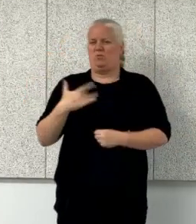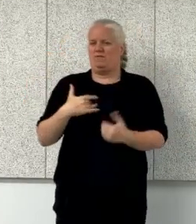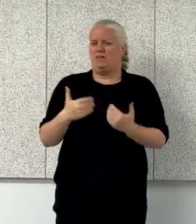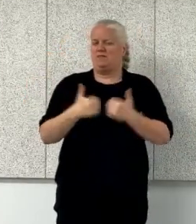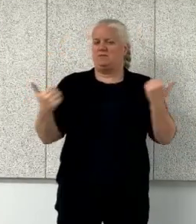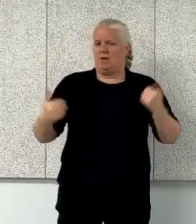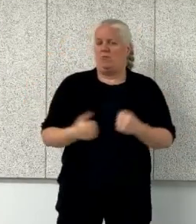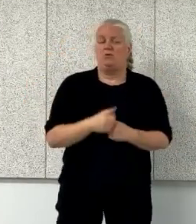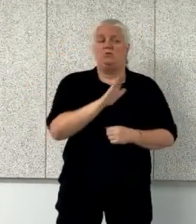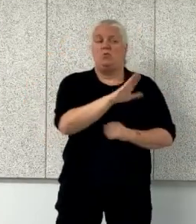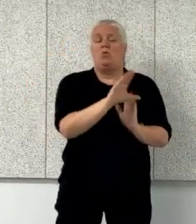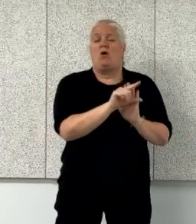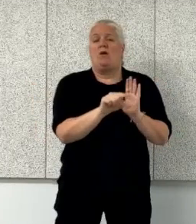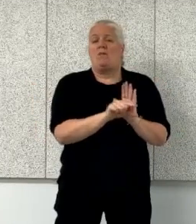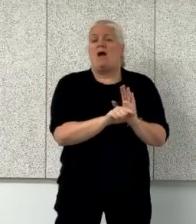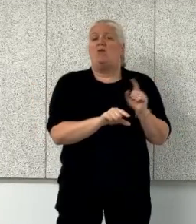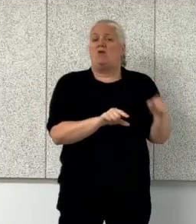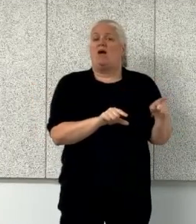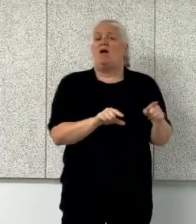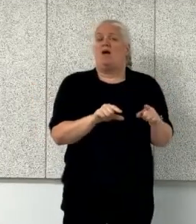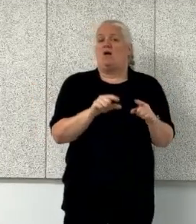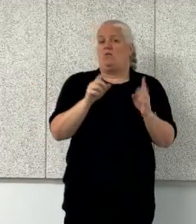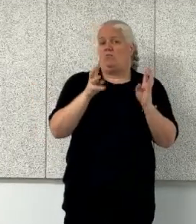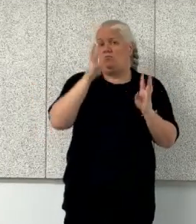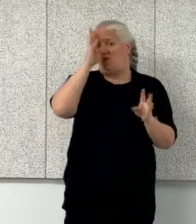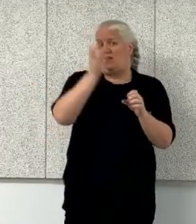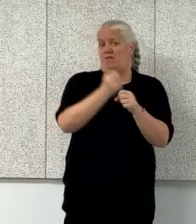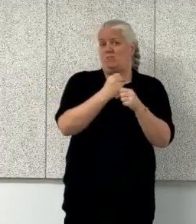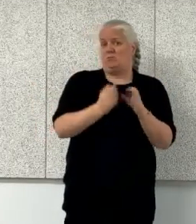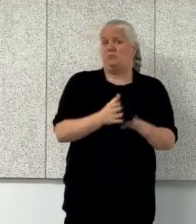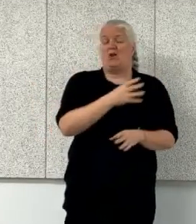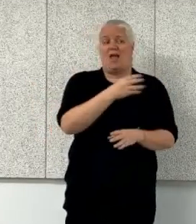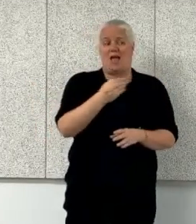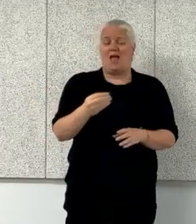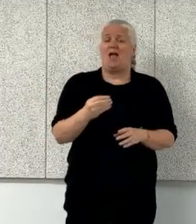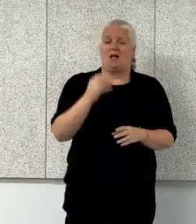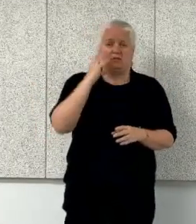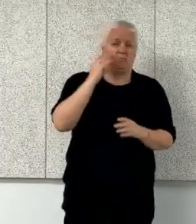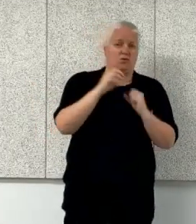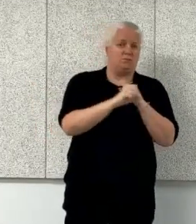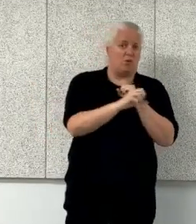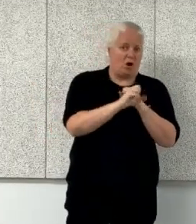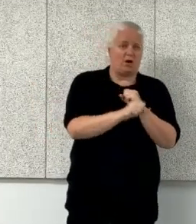addition to your marketing expertise. So I wonder if you could talk a little bit about the